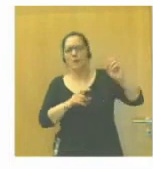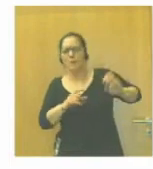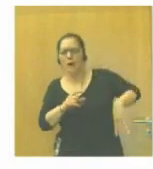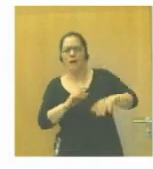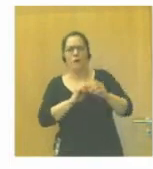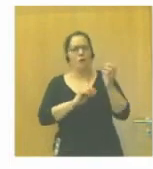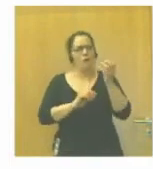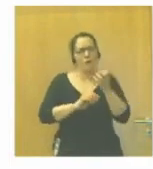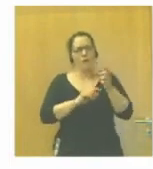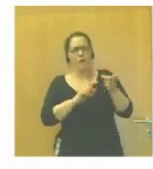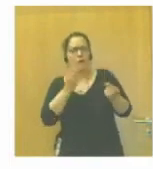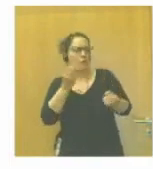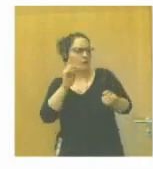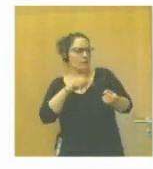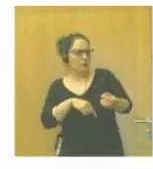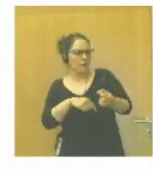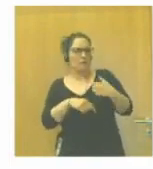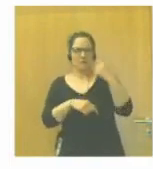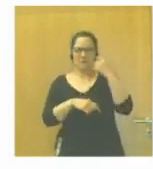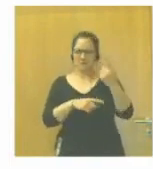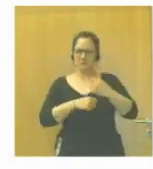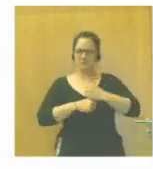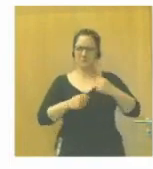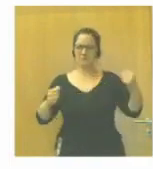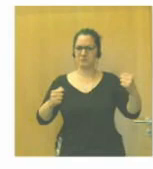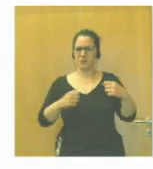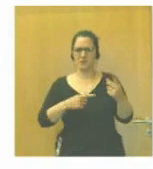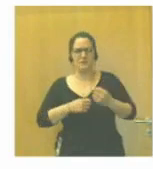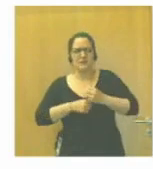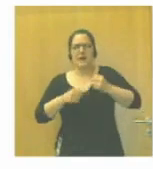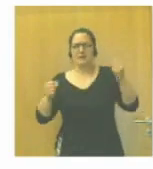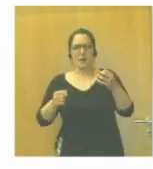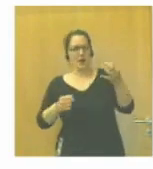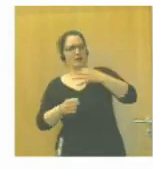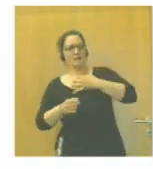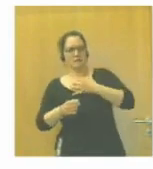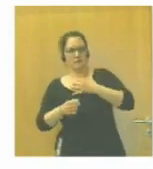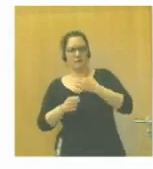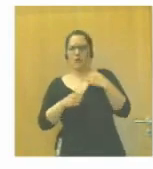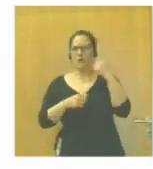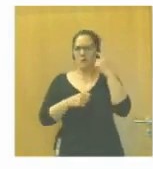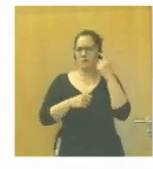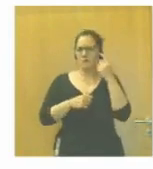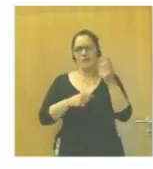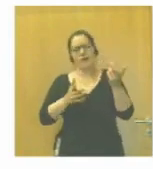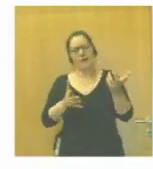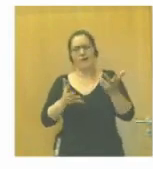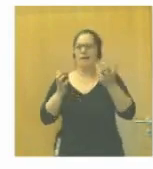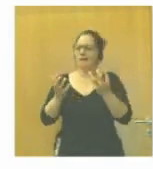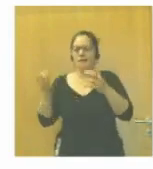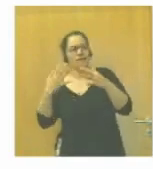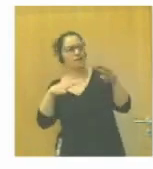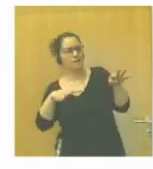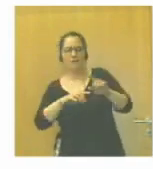believe them or kind of accused them of being attention seeking or responded, particularly with kids. I think we look at their lives through